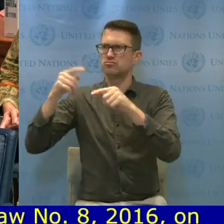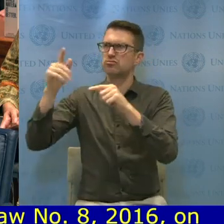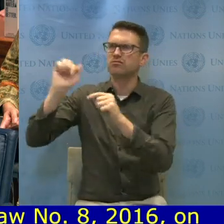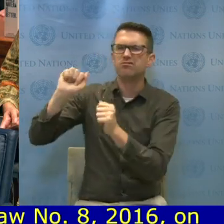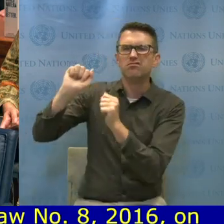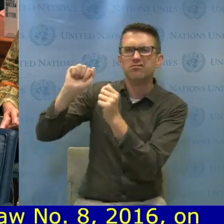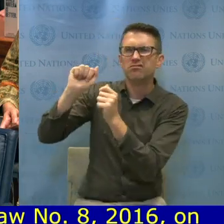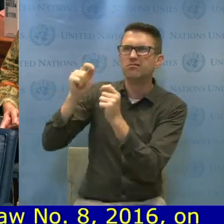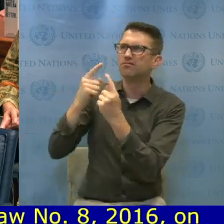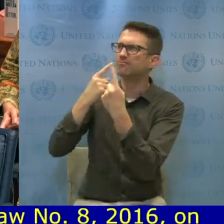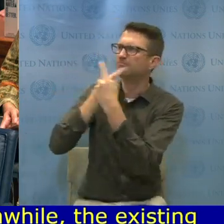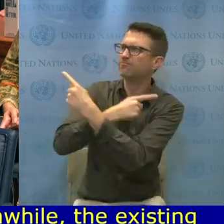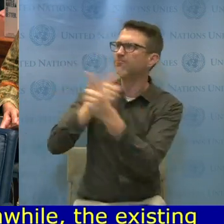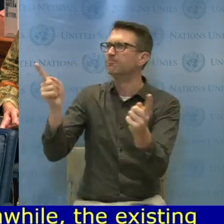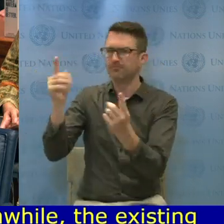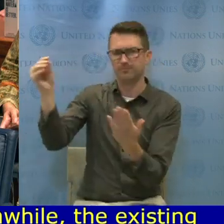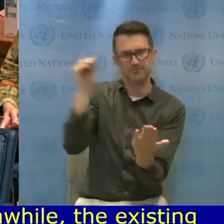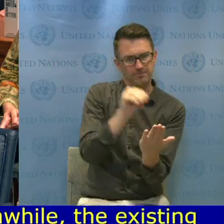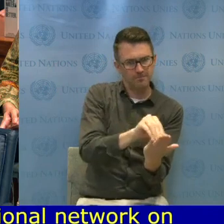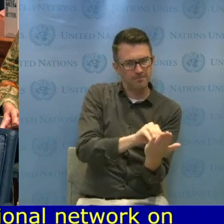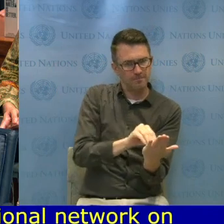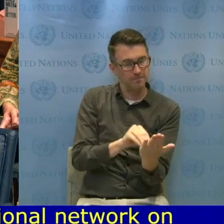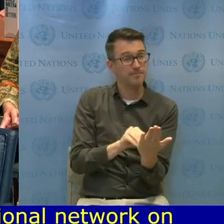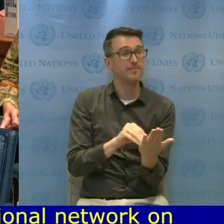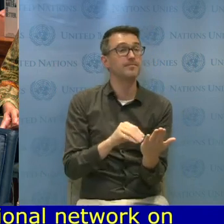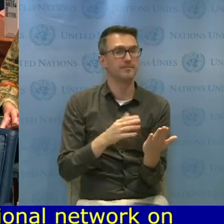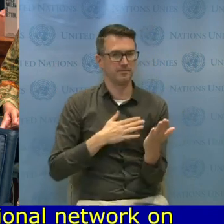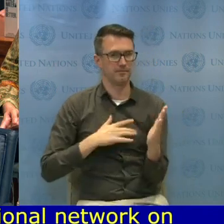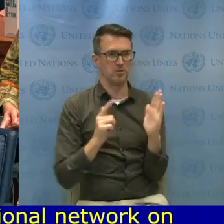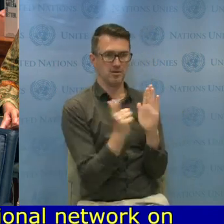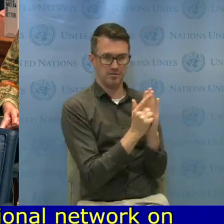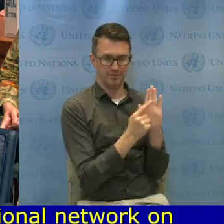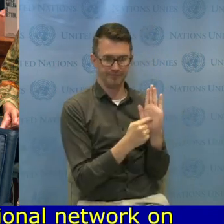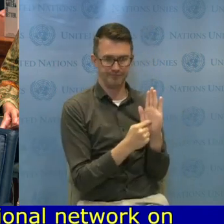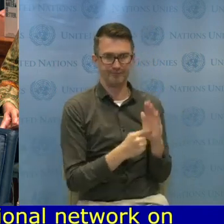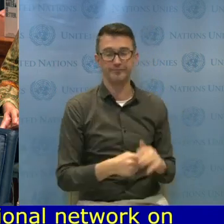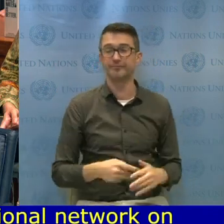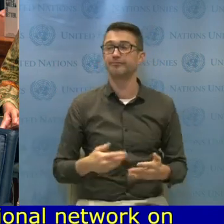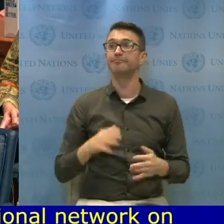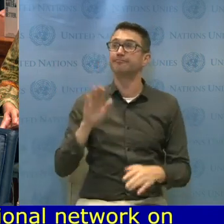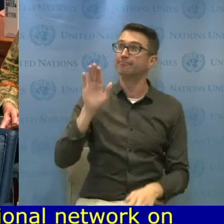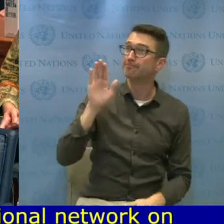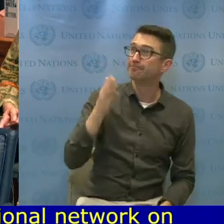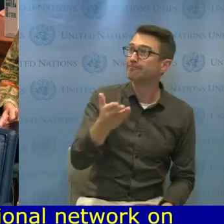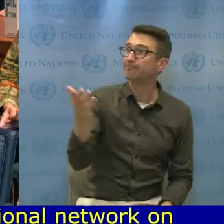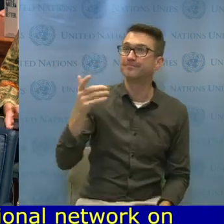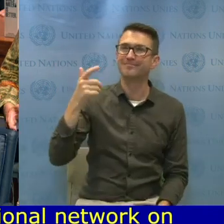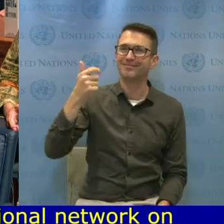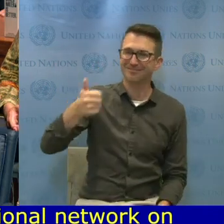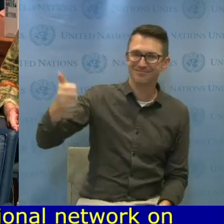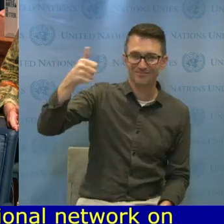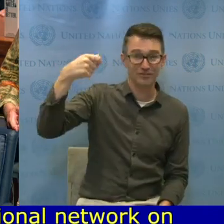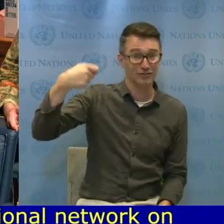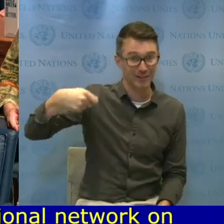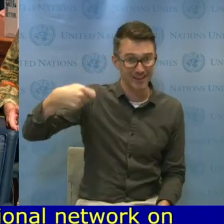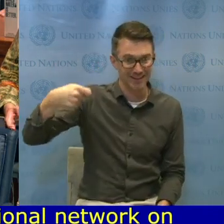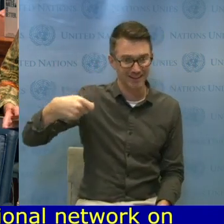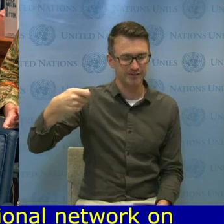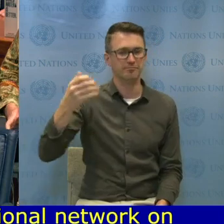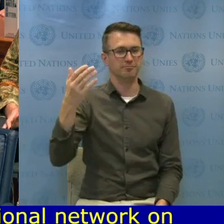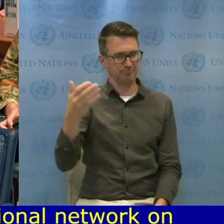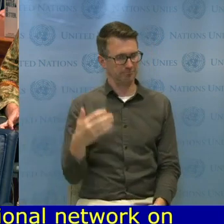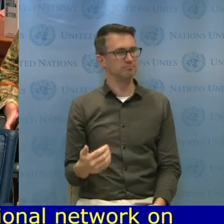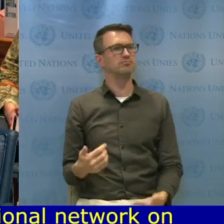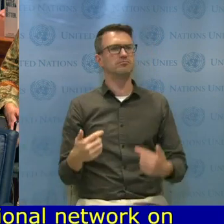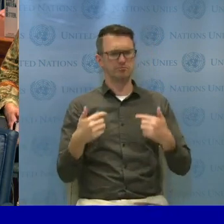Chairman, to sustain the inclusion of persons with disabilities, the government has established the Disability